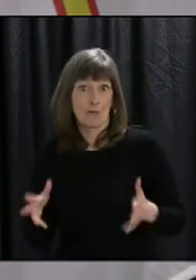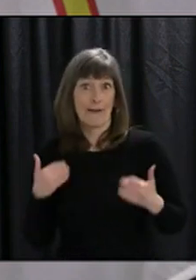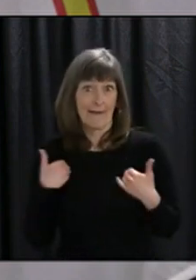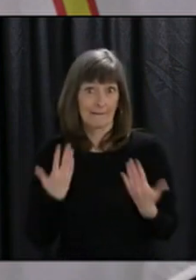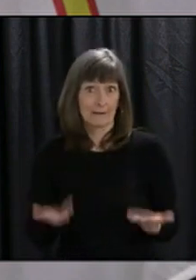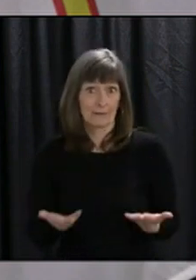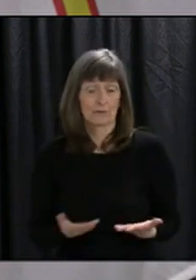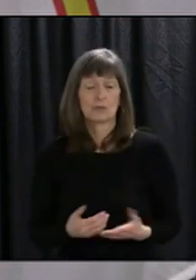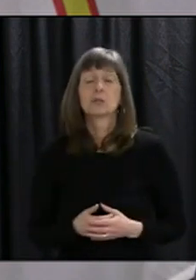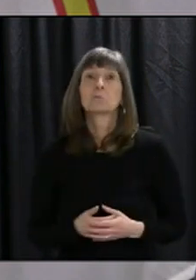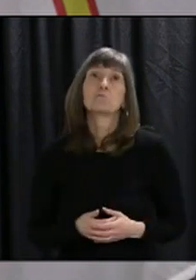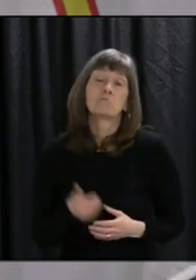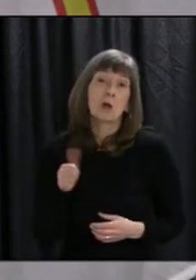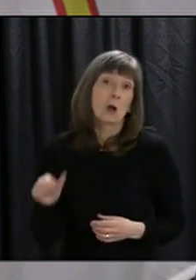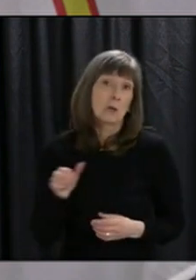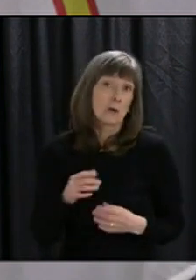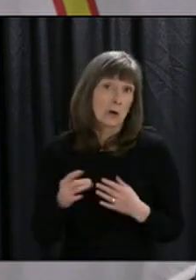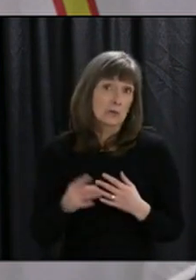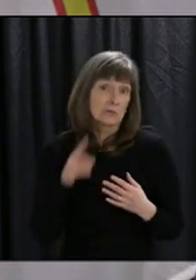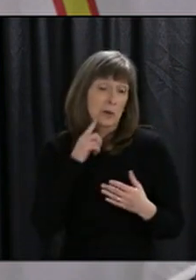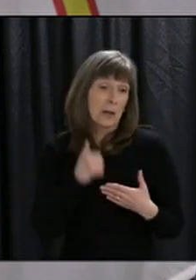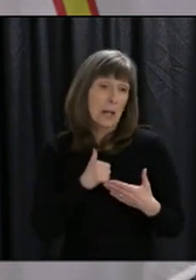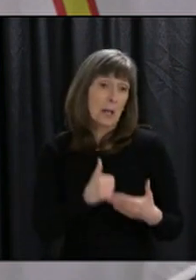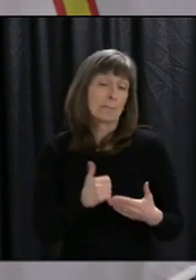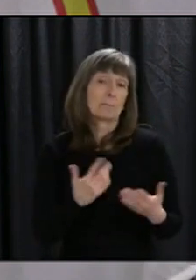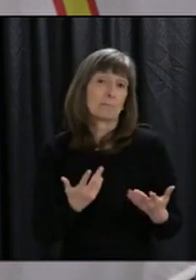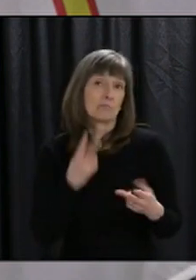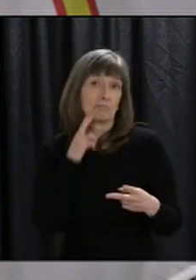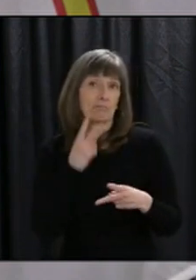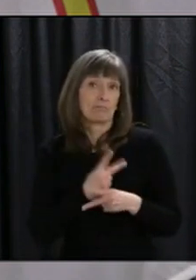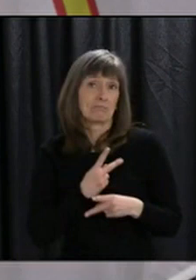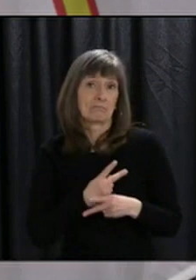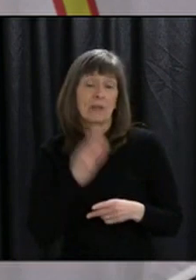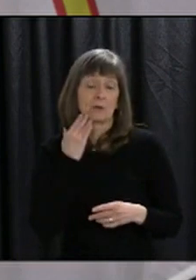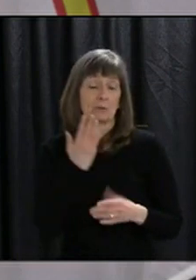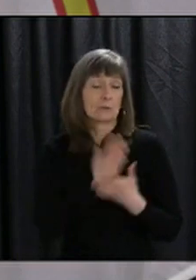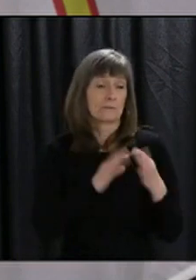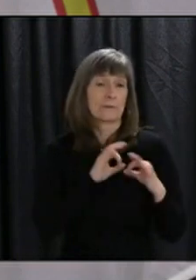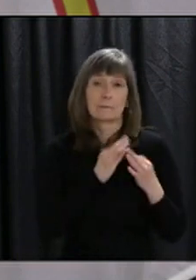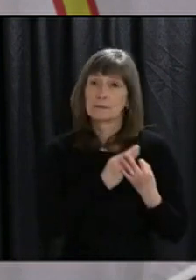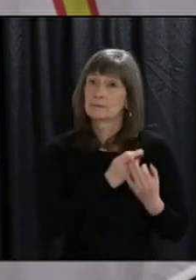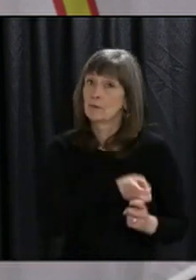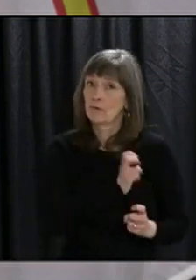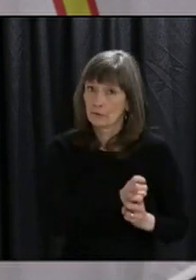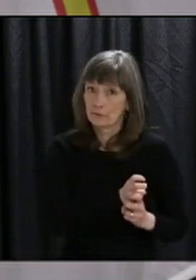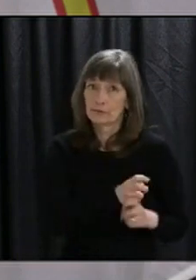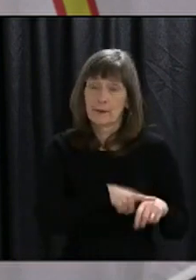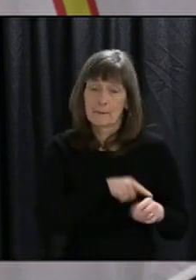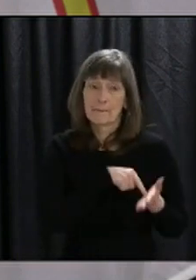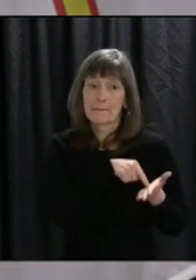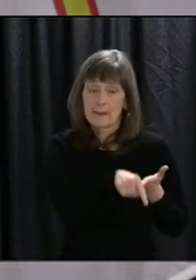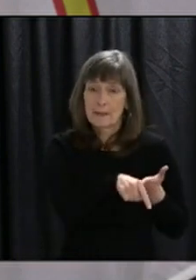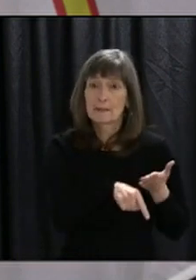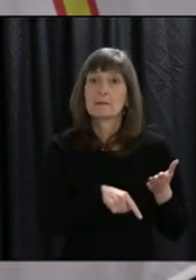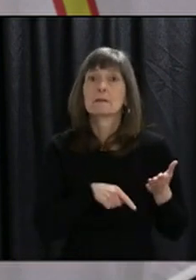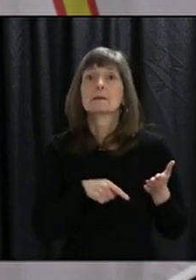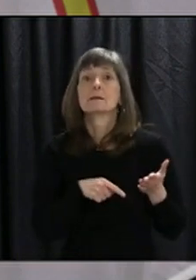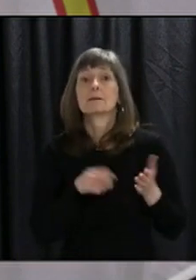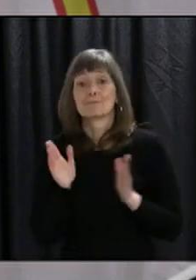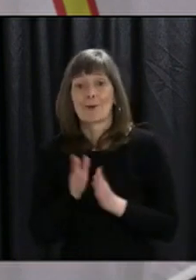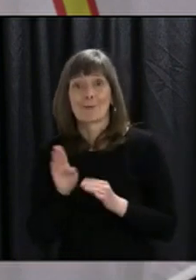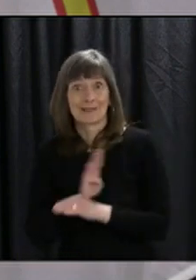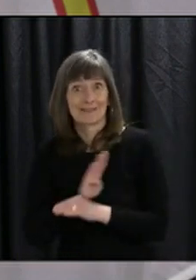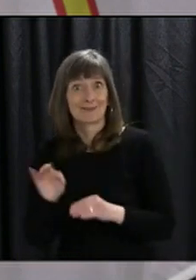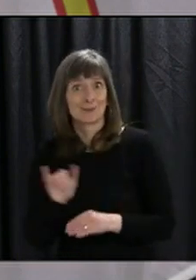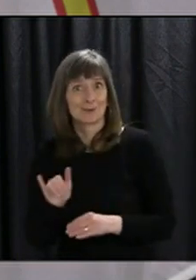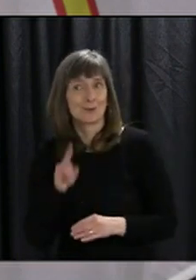us to, help those customers. I know it's difficult on families. Also know it's difficult on many, small businesses.